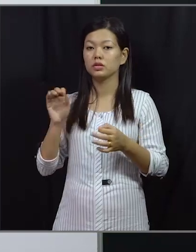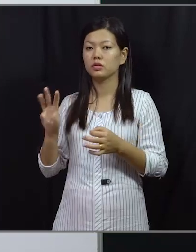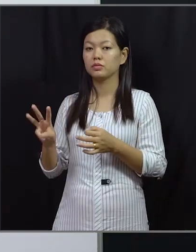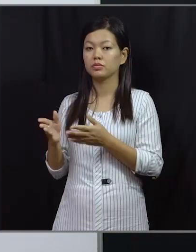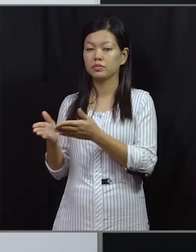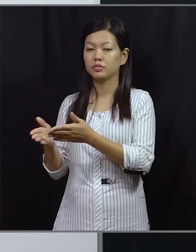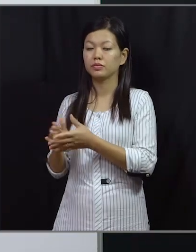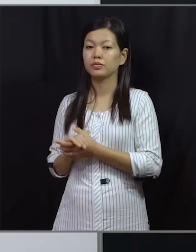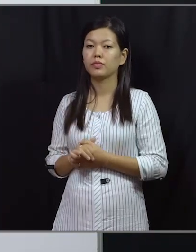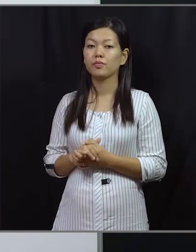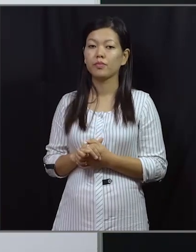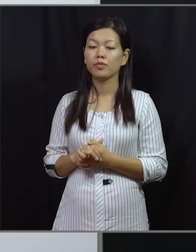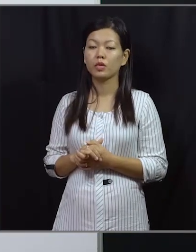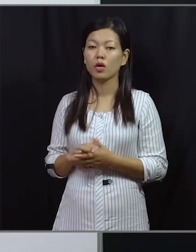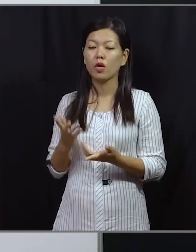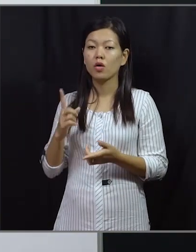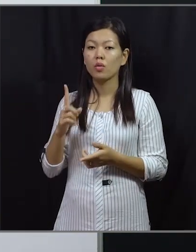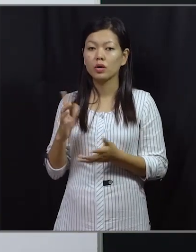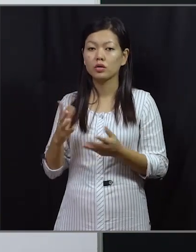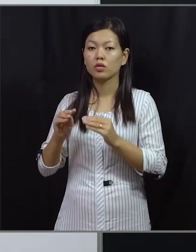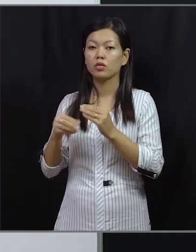number of elements